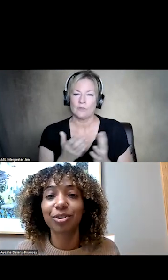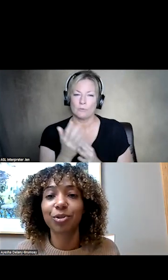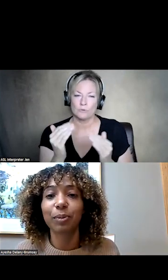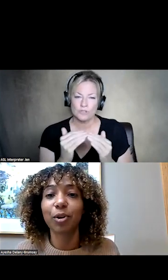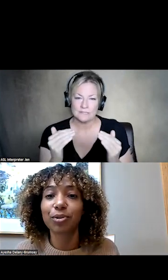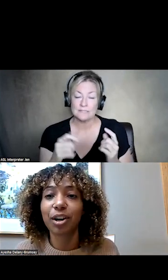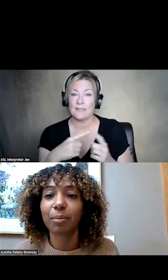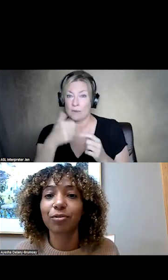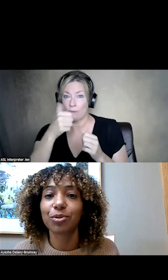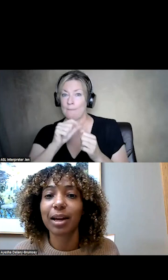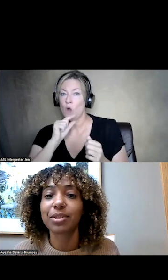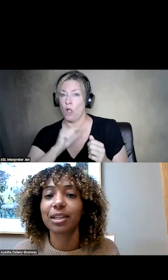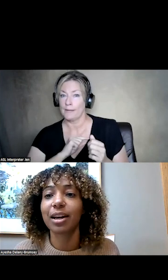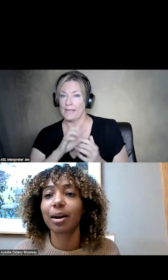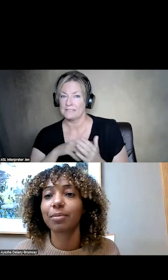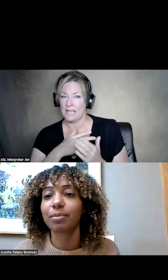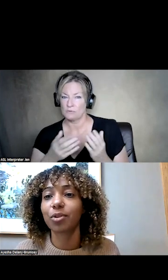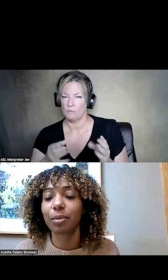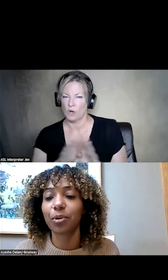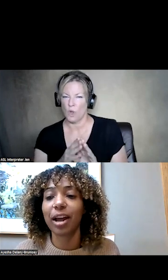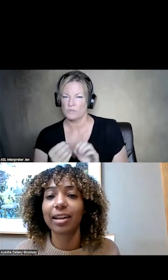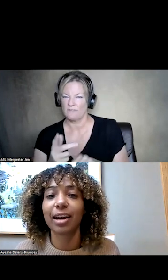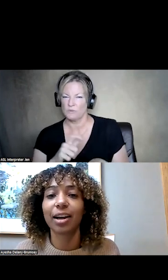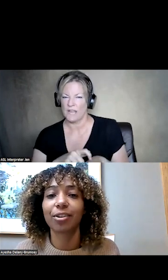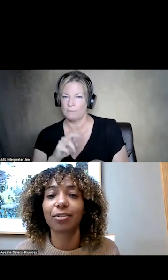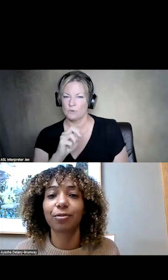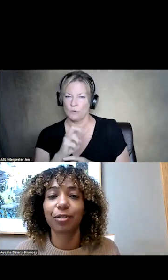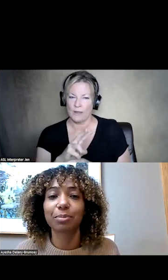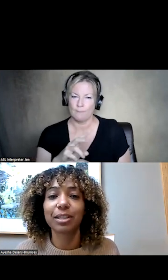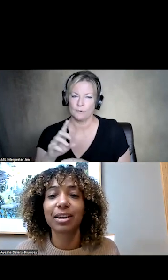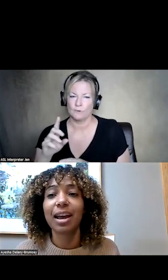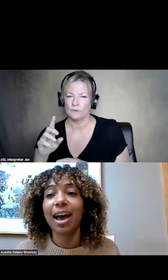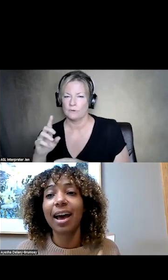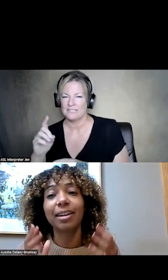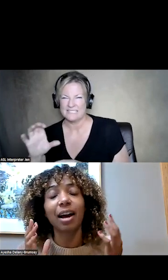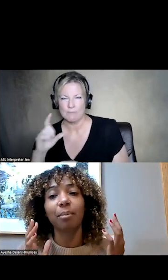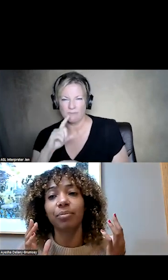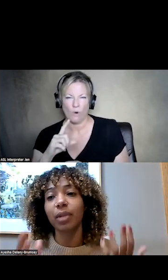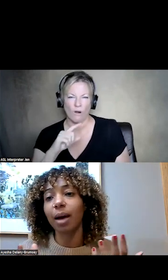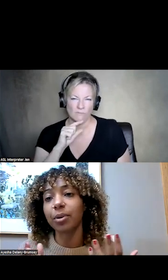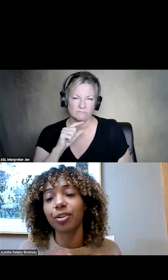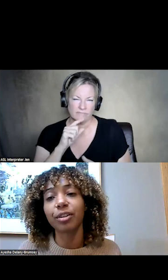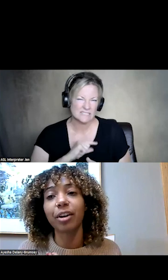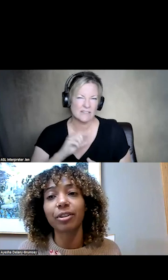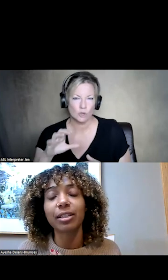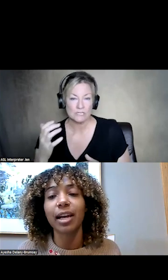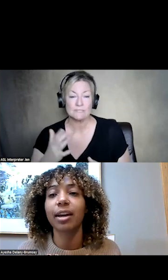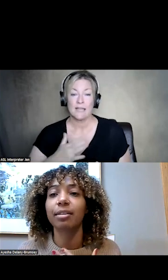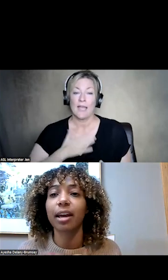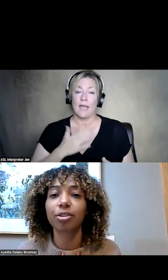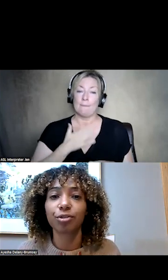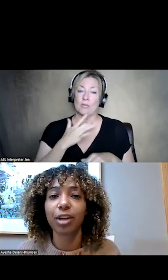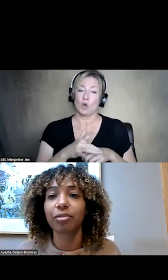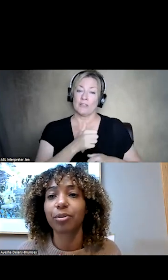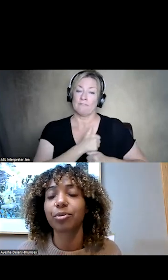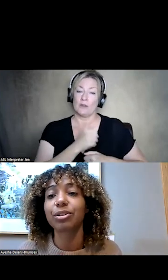holiday schedule because we closed a few times in November and for Christmas. And happy early Veterans